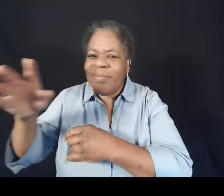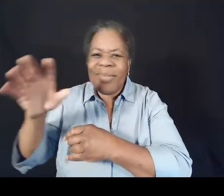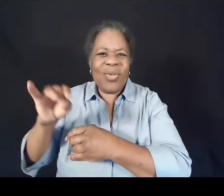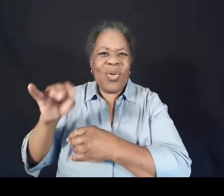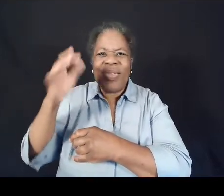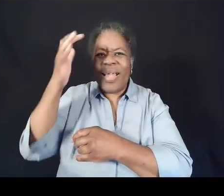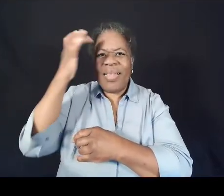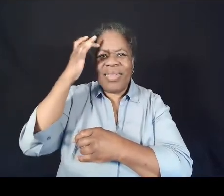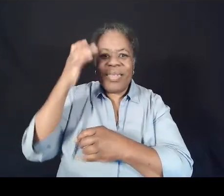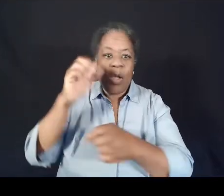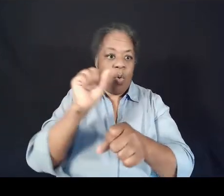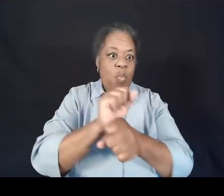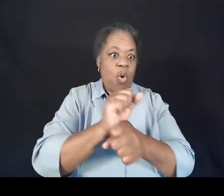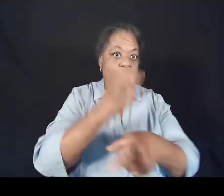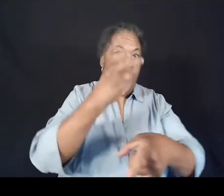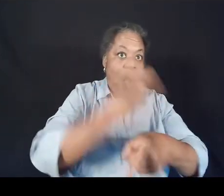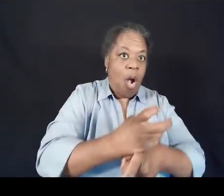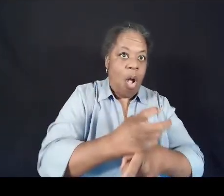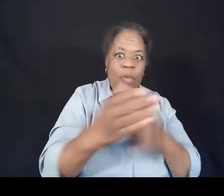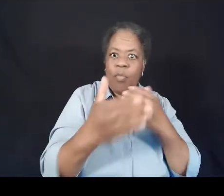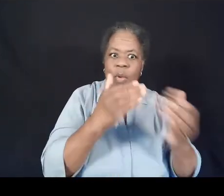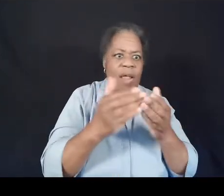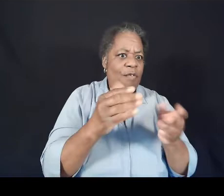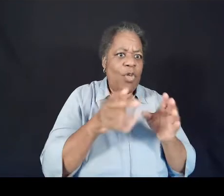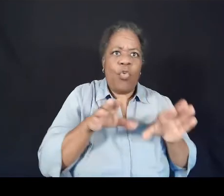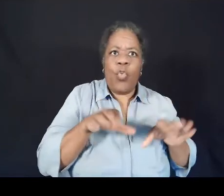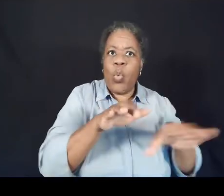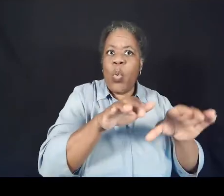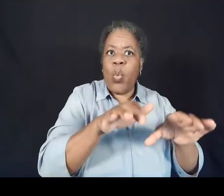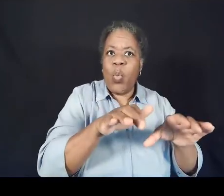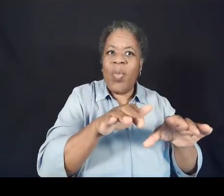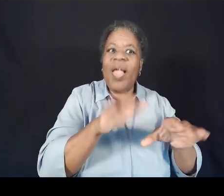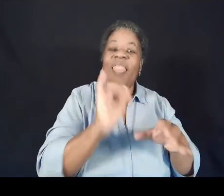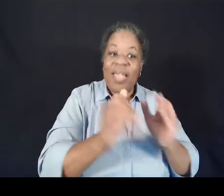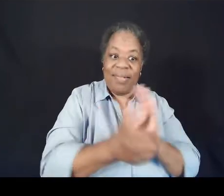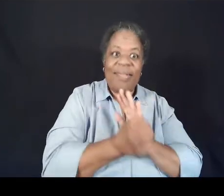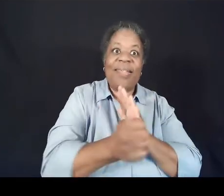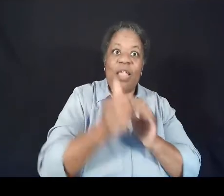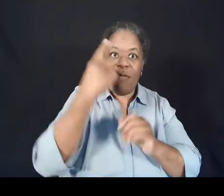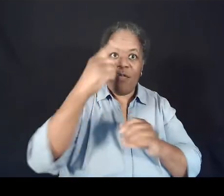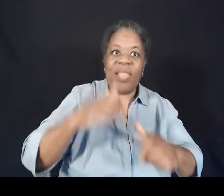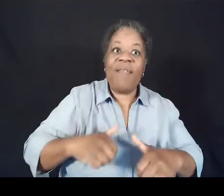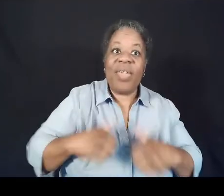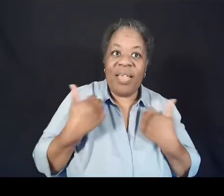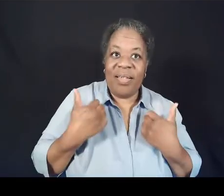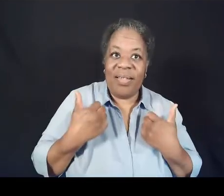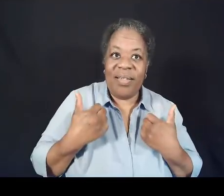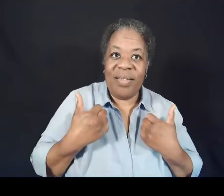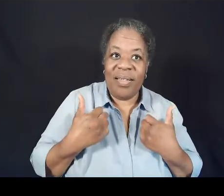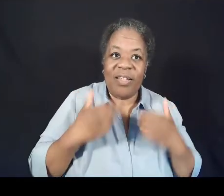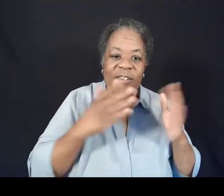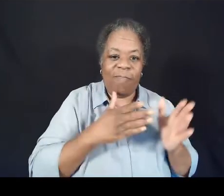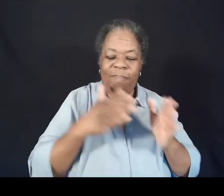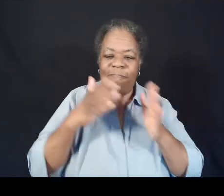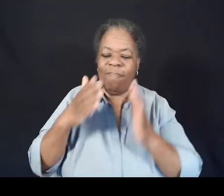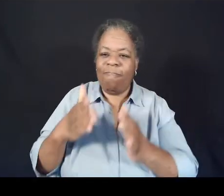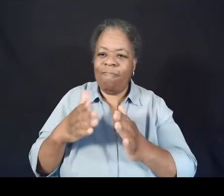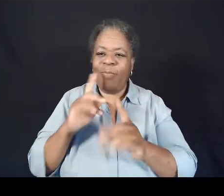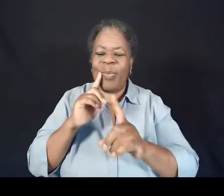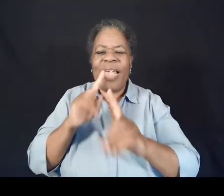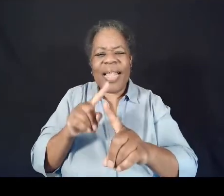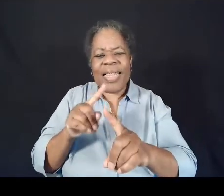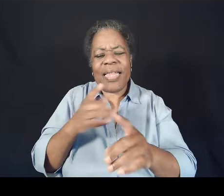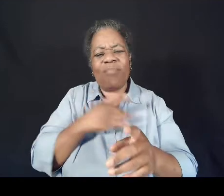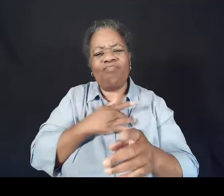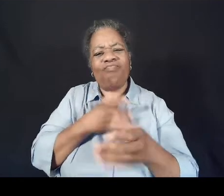Working hard at whatever is in front of you is a skill for living. A gentle answer turns away